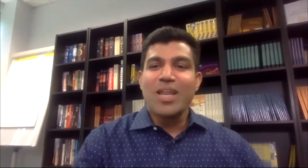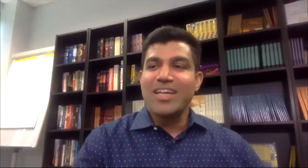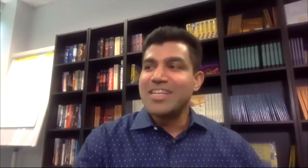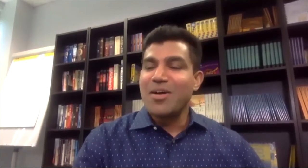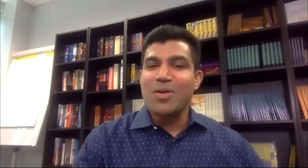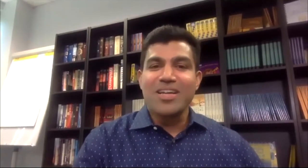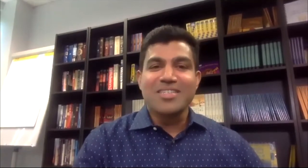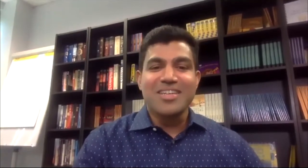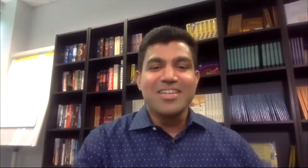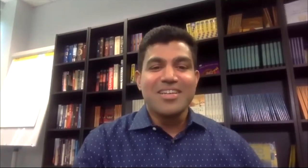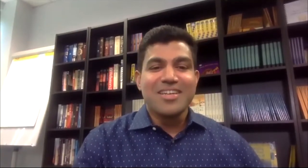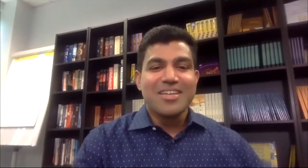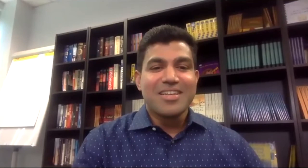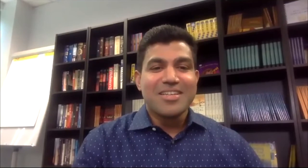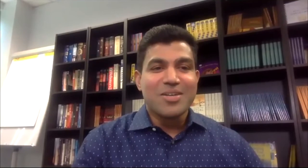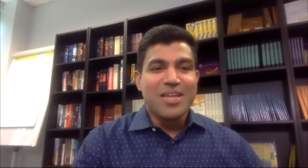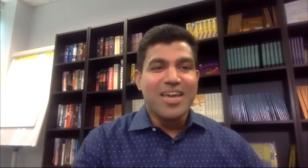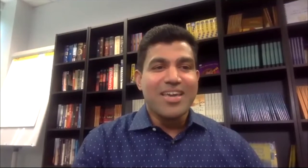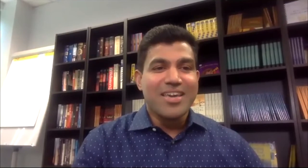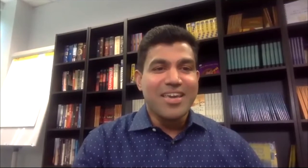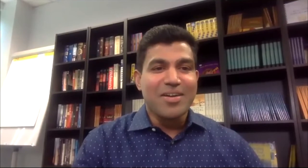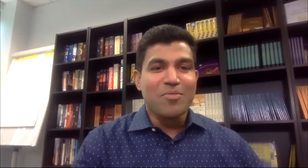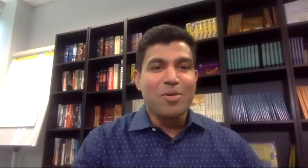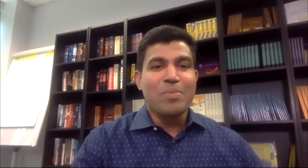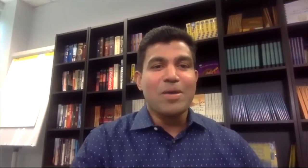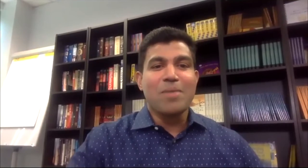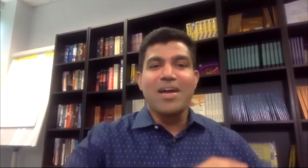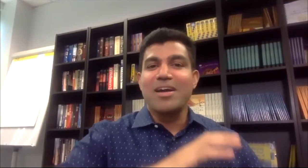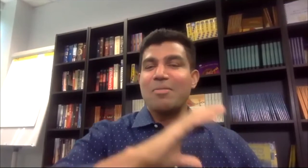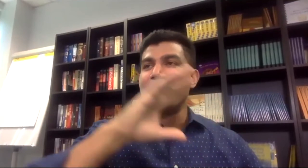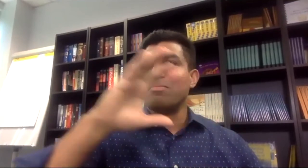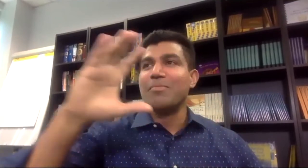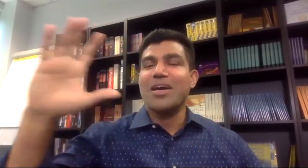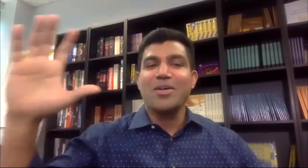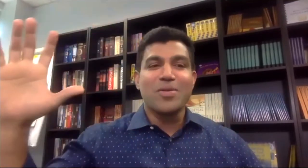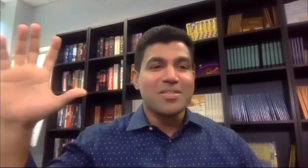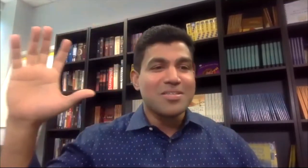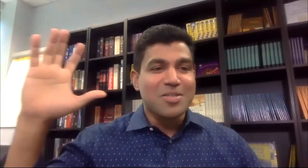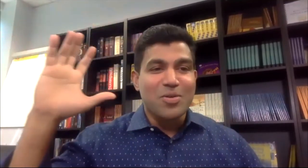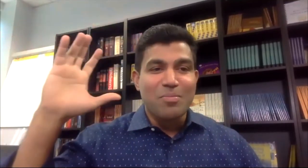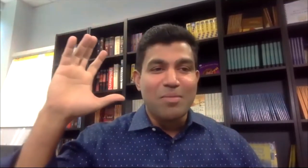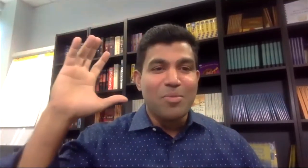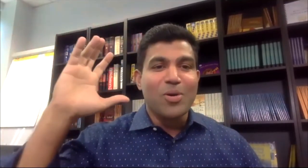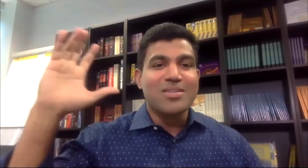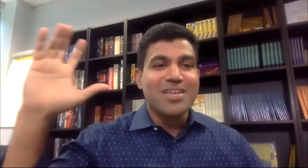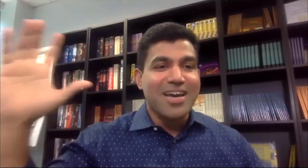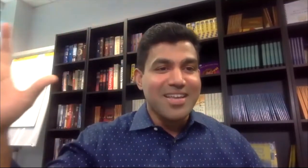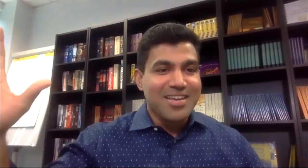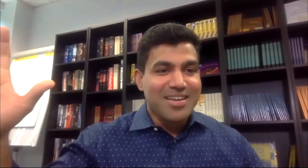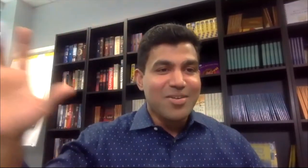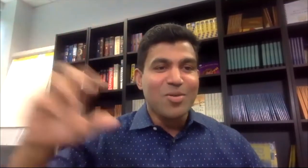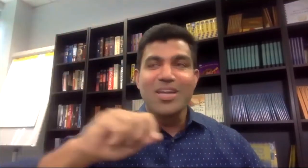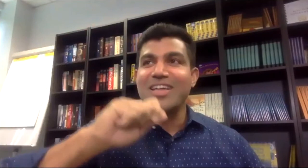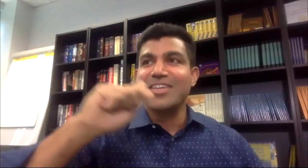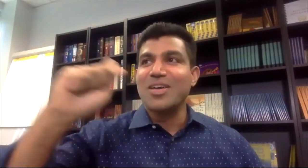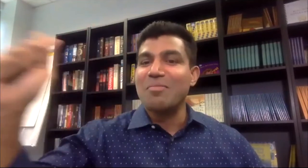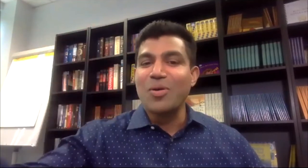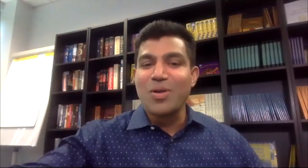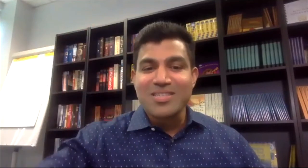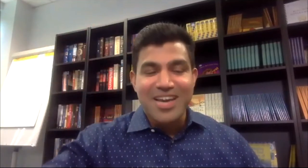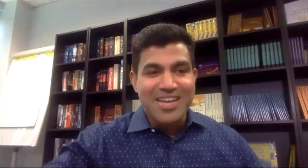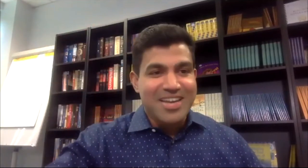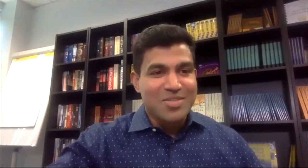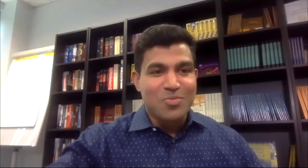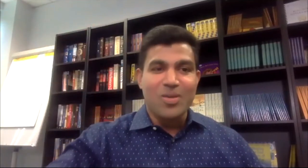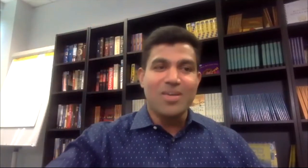So we will end our lesson today here. We'll pick back up. My goodness, this is going to be more exciting, or to get